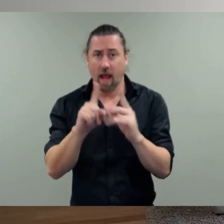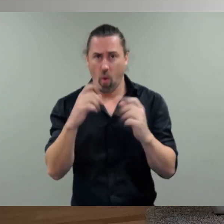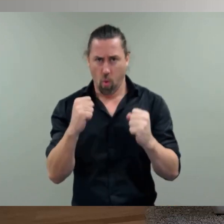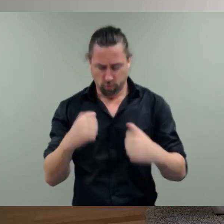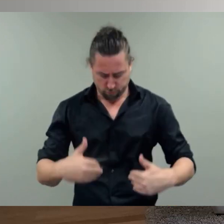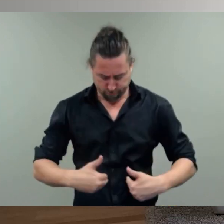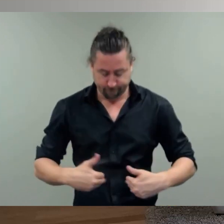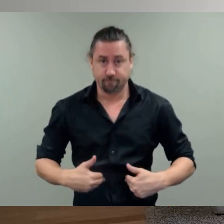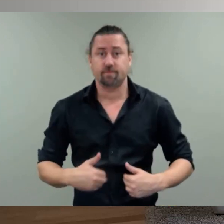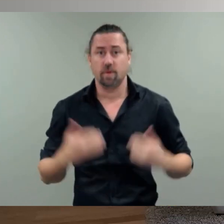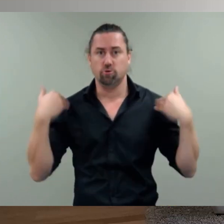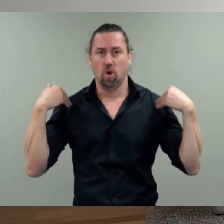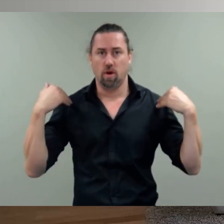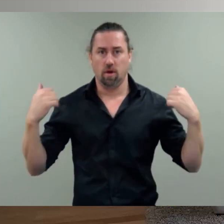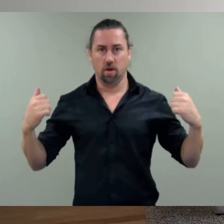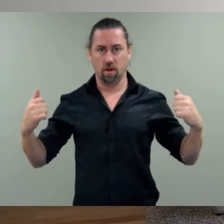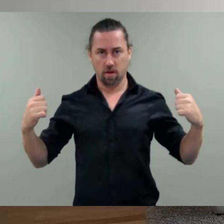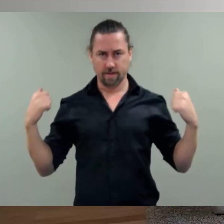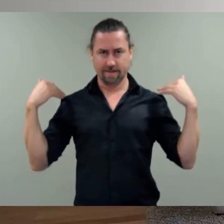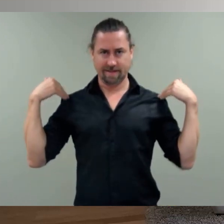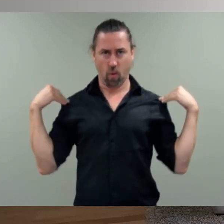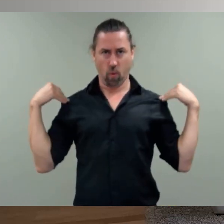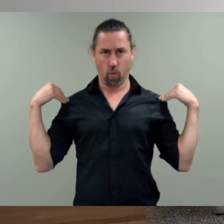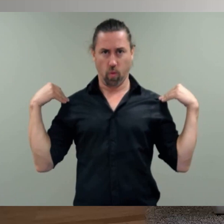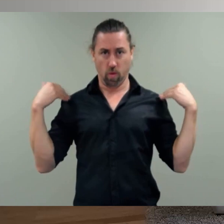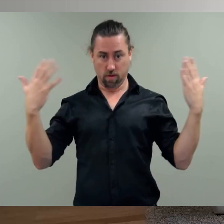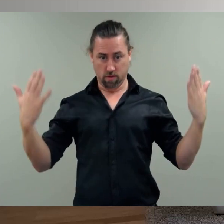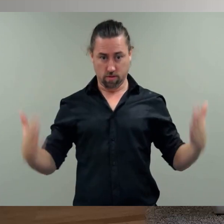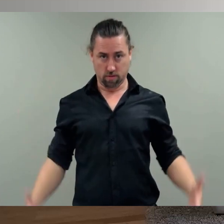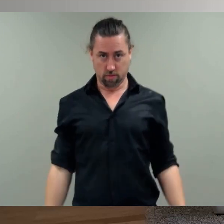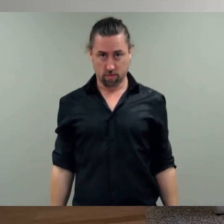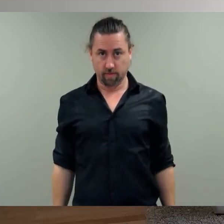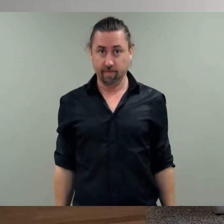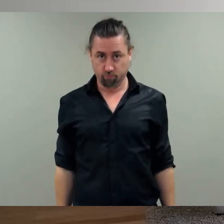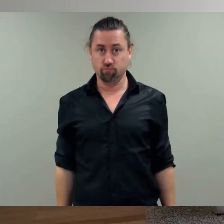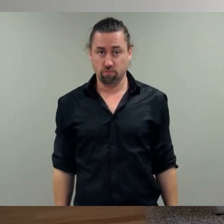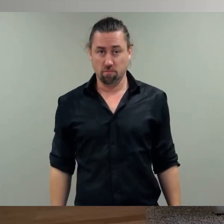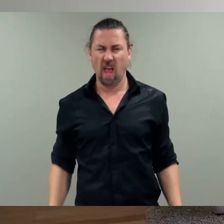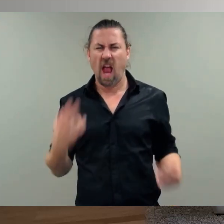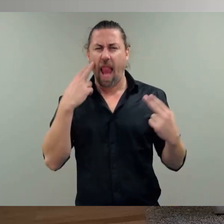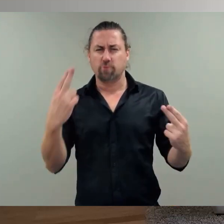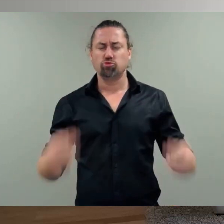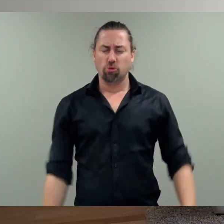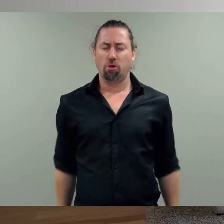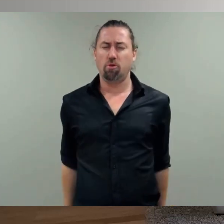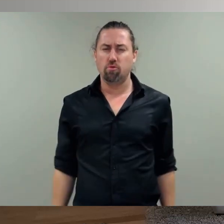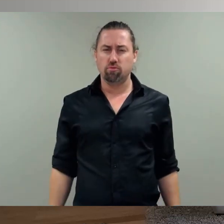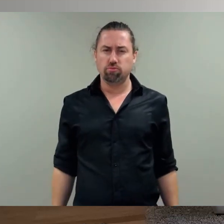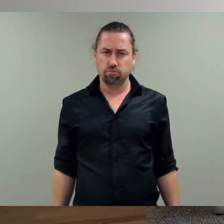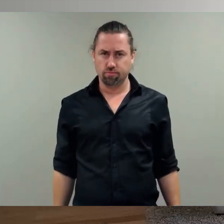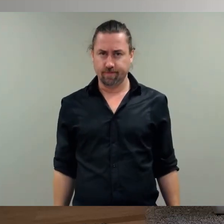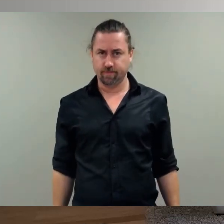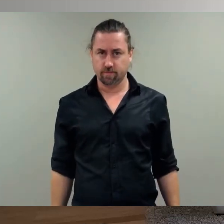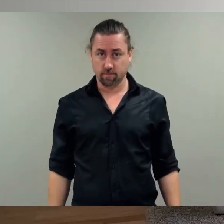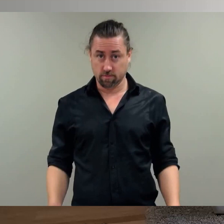and core tight. Roll your shoulders back and down, keeping the arms to the side of the body, letting them hang naturally. And